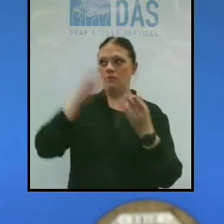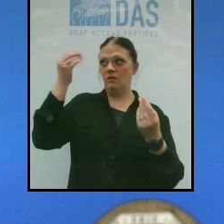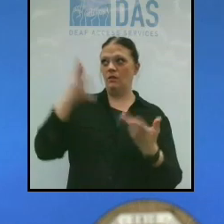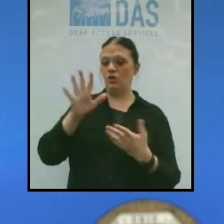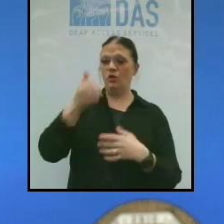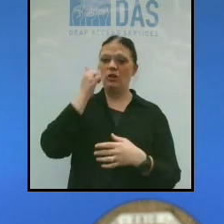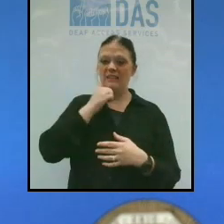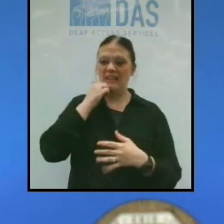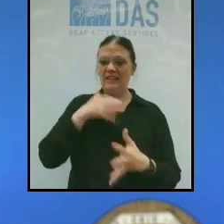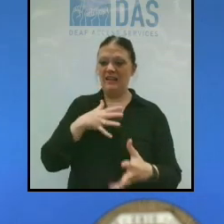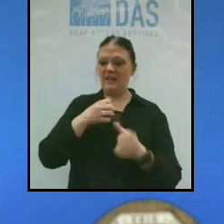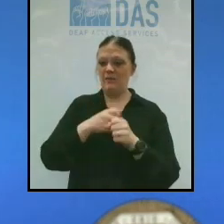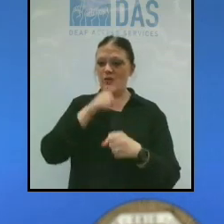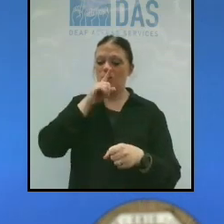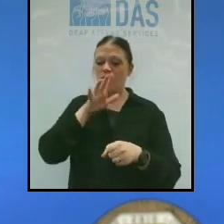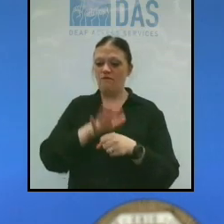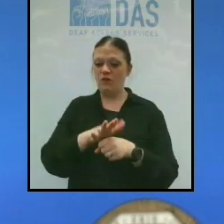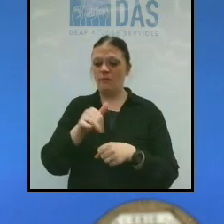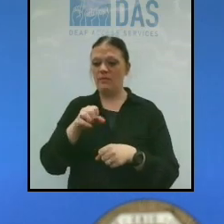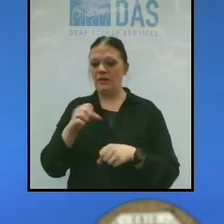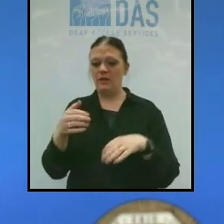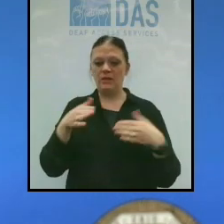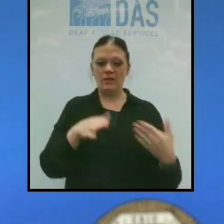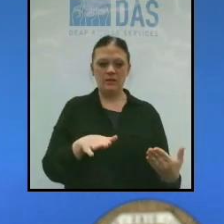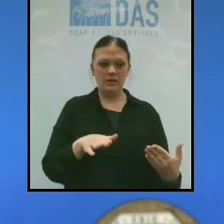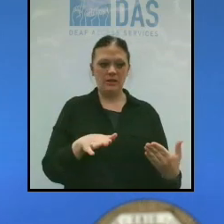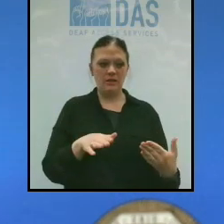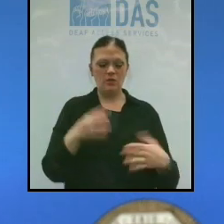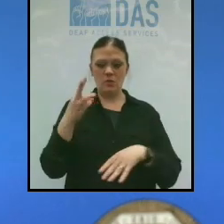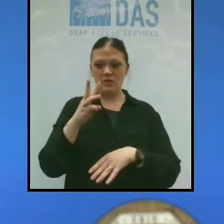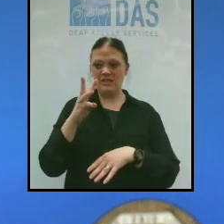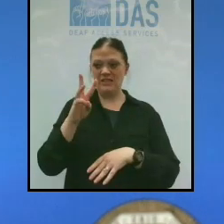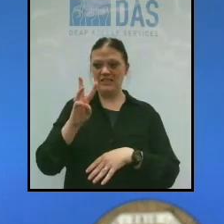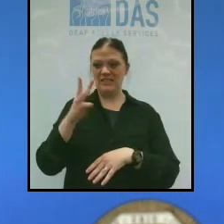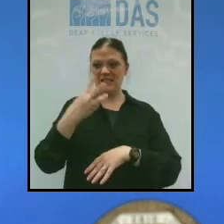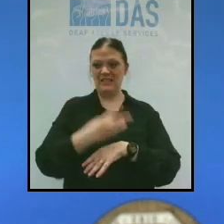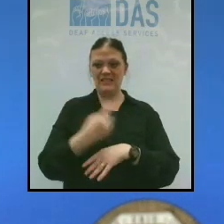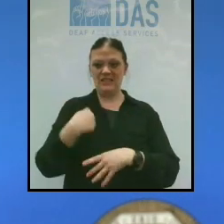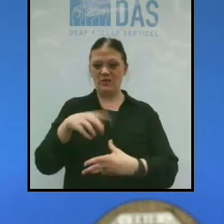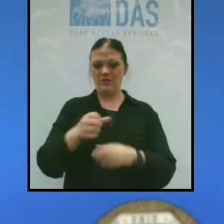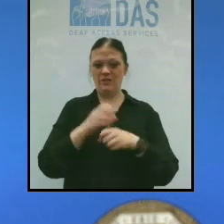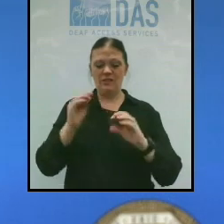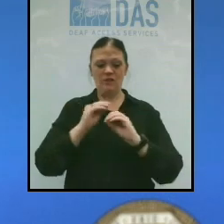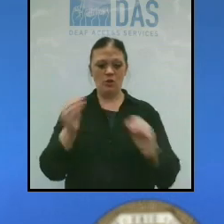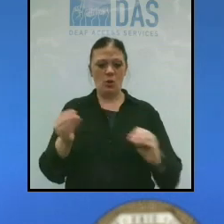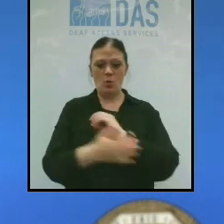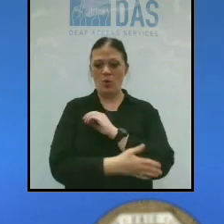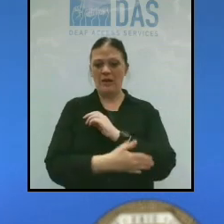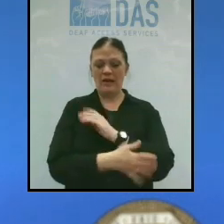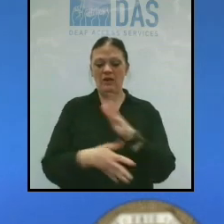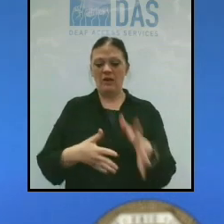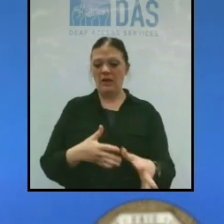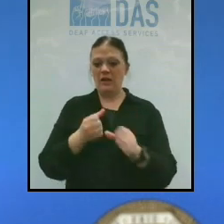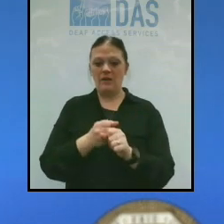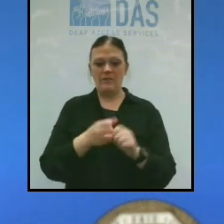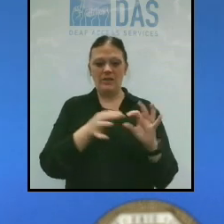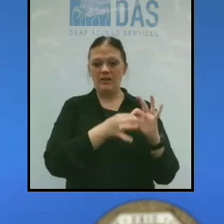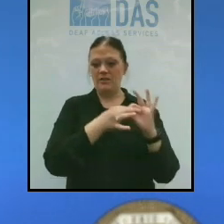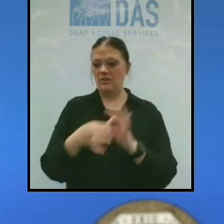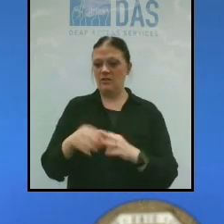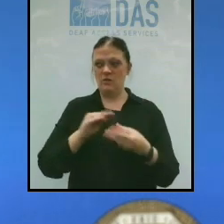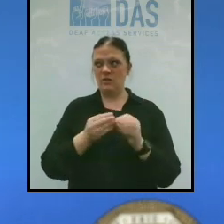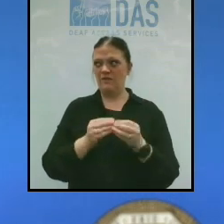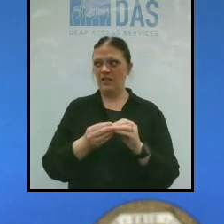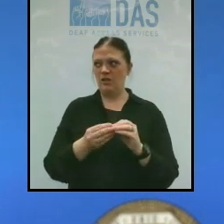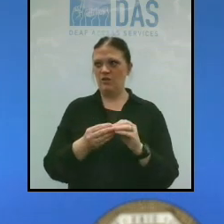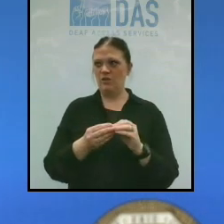updates on confirmed cases and deaths, for 3 of the last 6 days, we haven't received any county update regarding those figures. Is